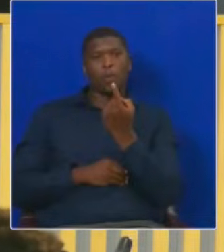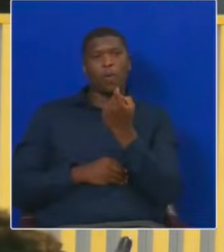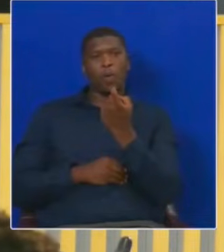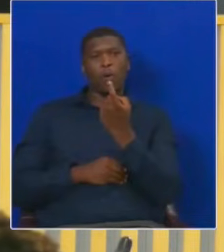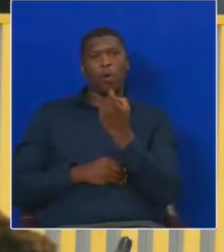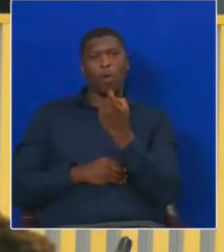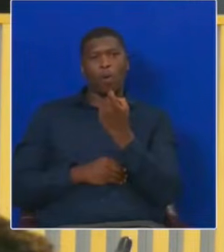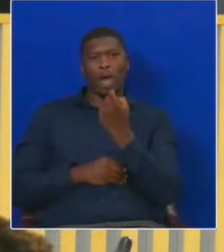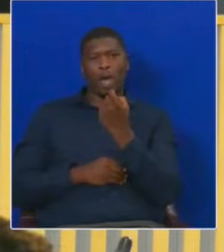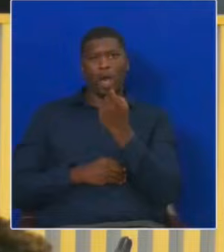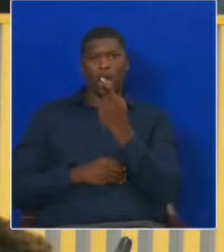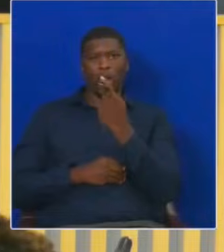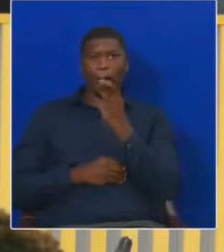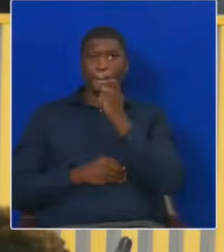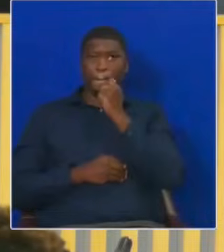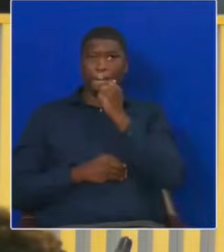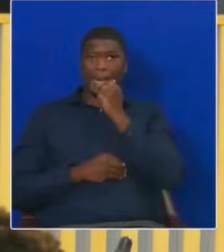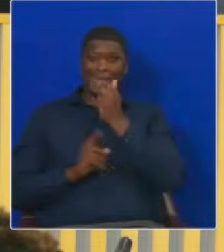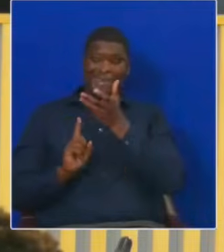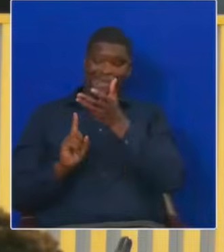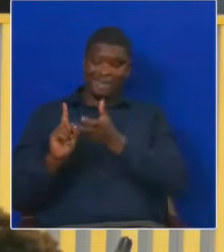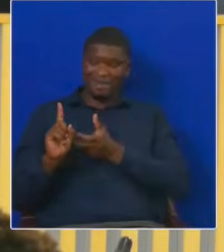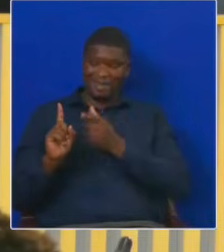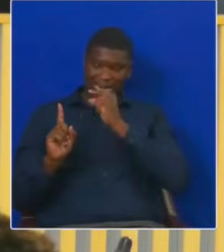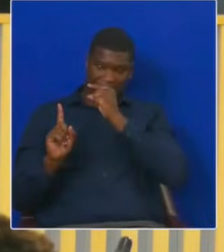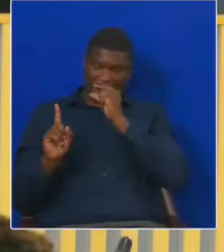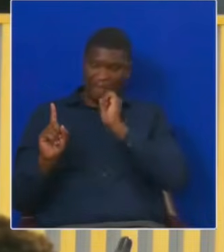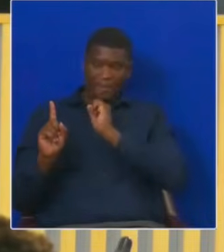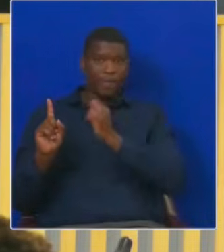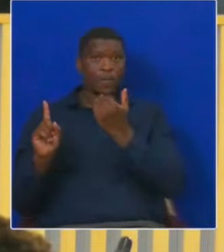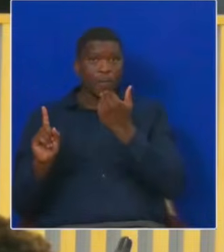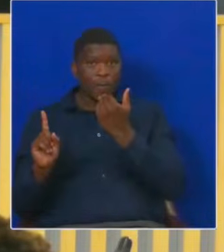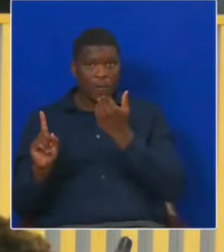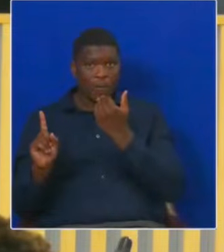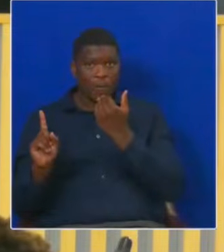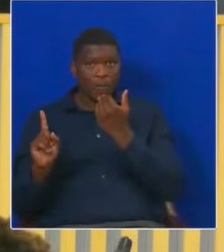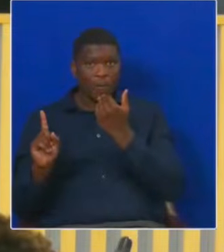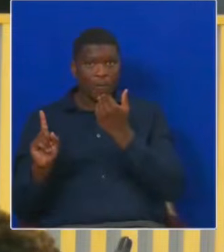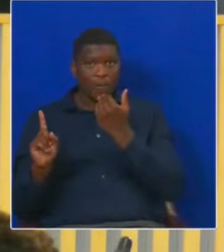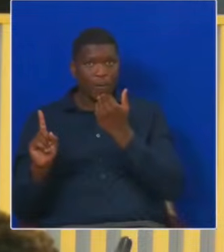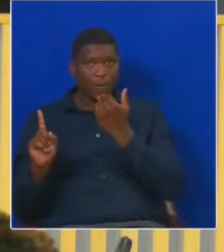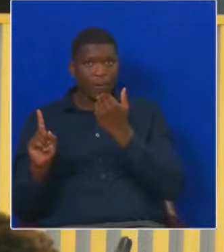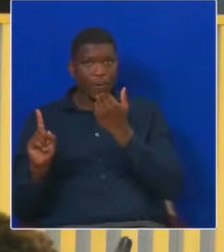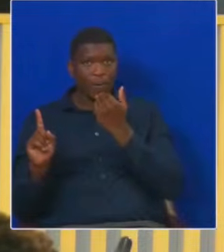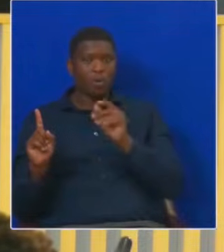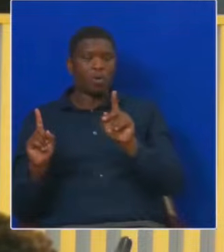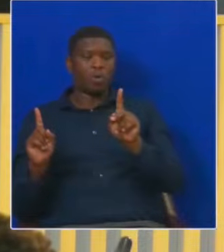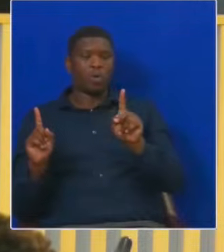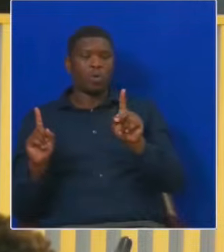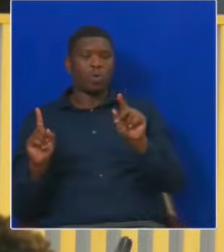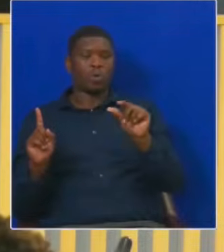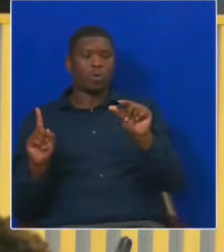who became known to me as Phumulo Moloi.